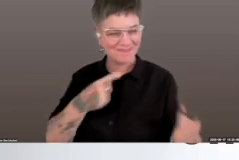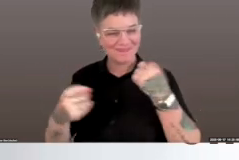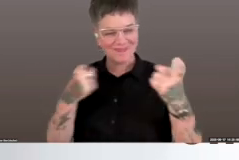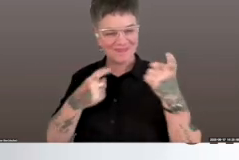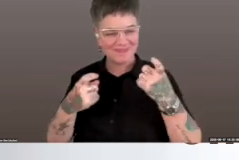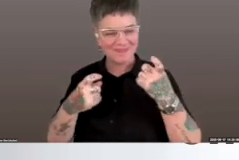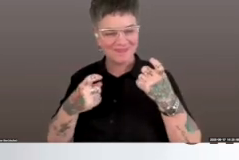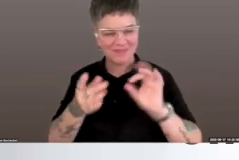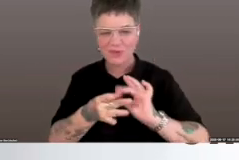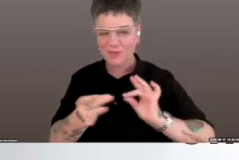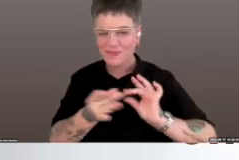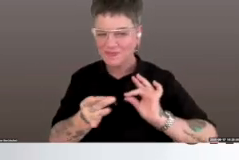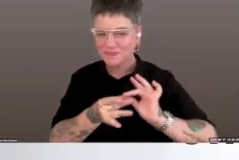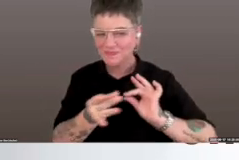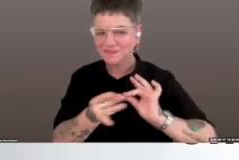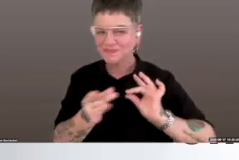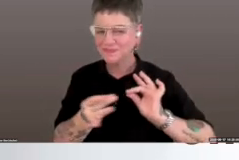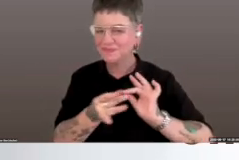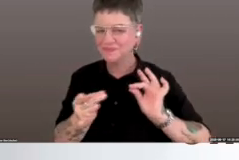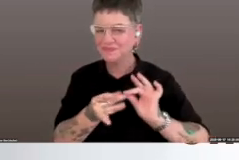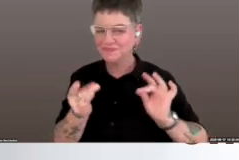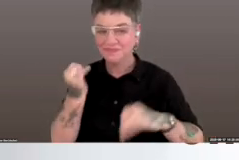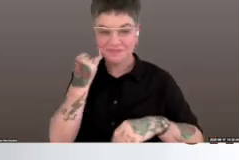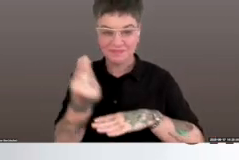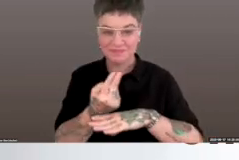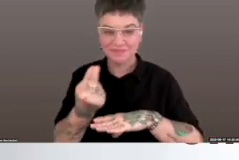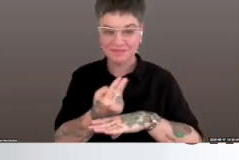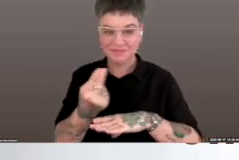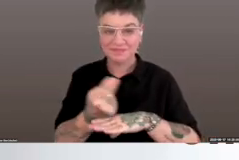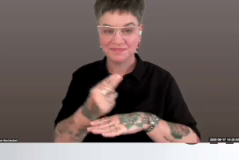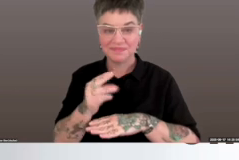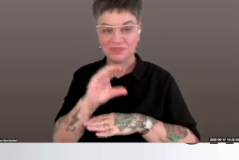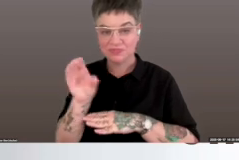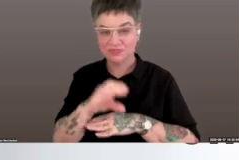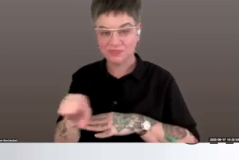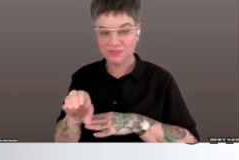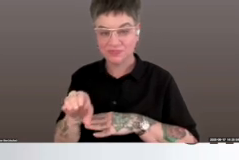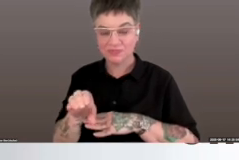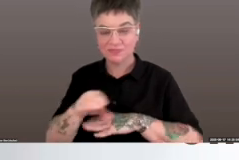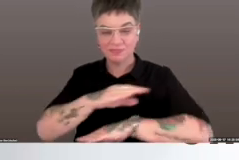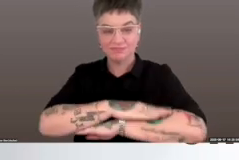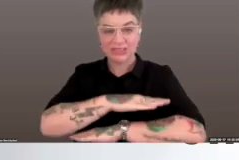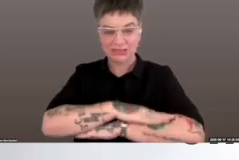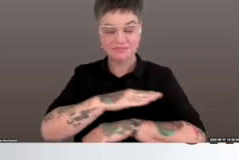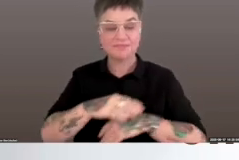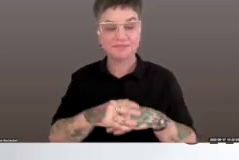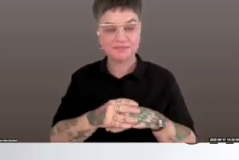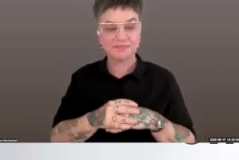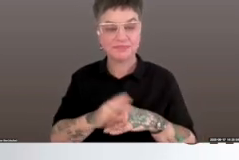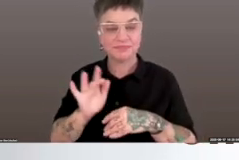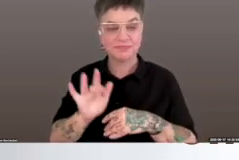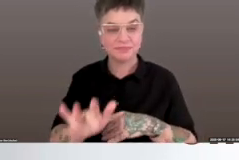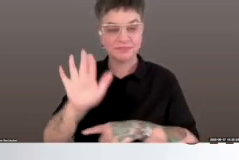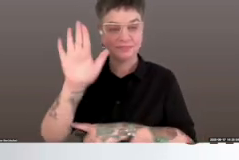want to ask a question or make a comment, if you are using the Zoom desktop version, please click